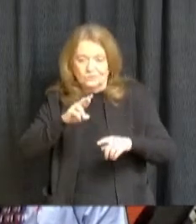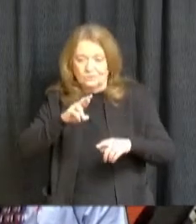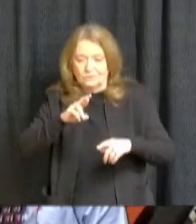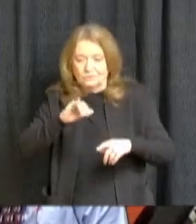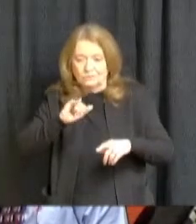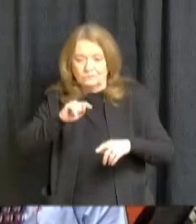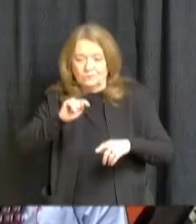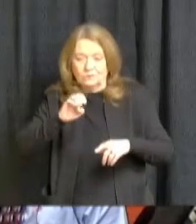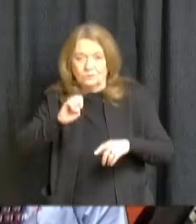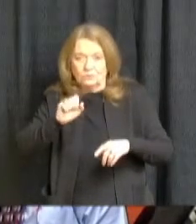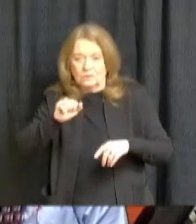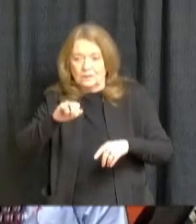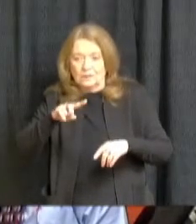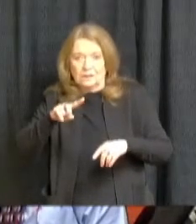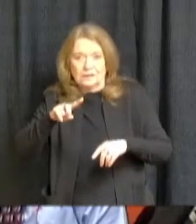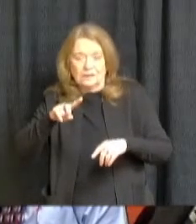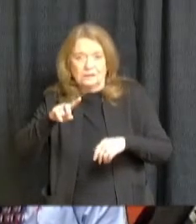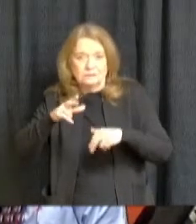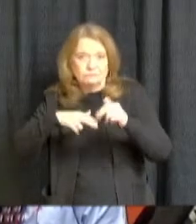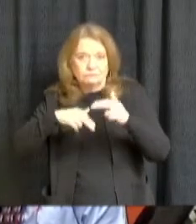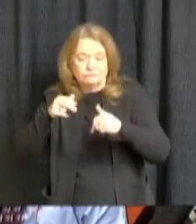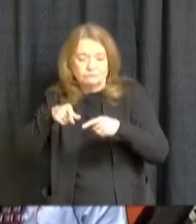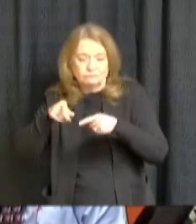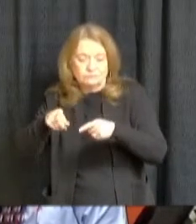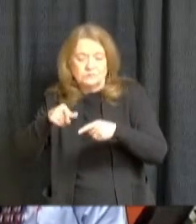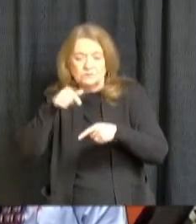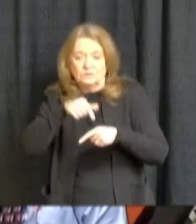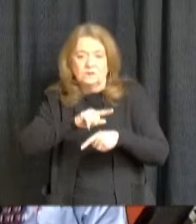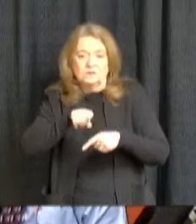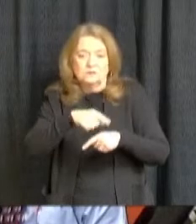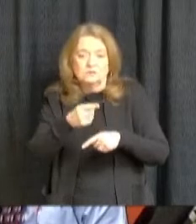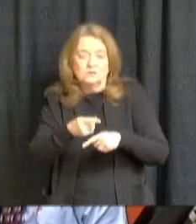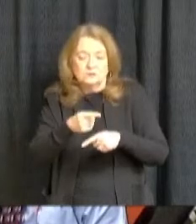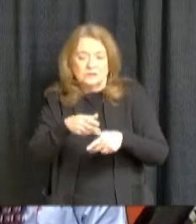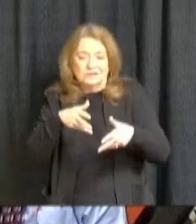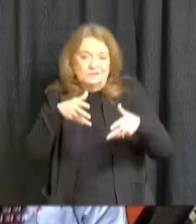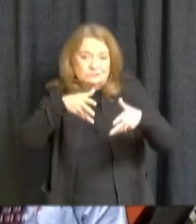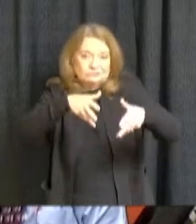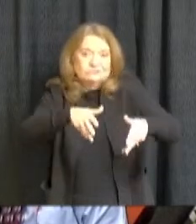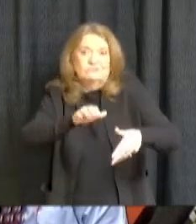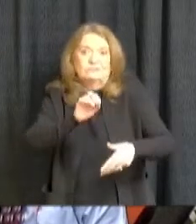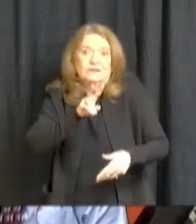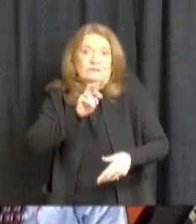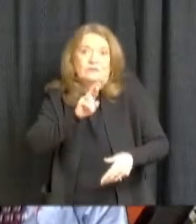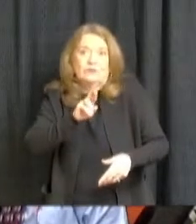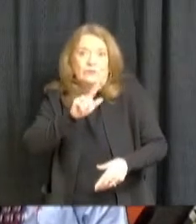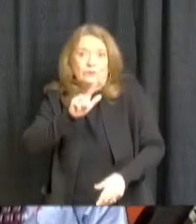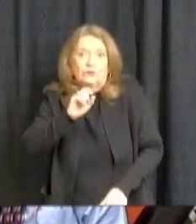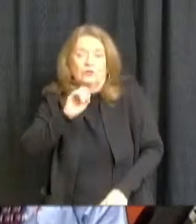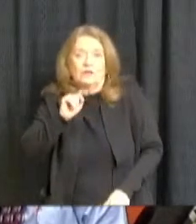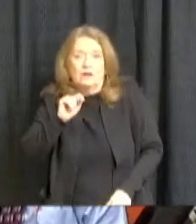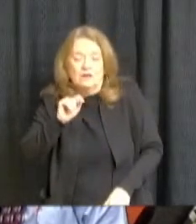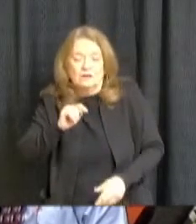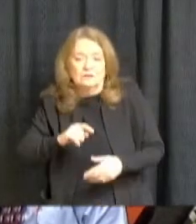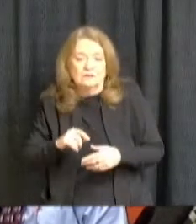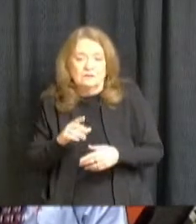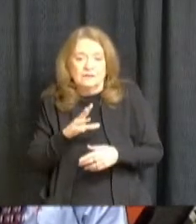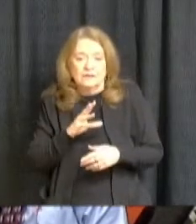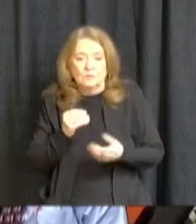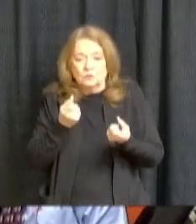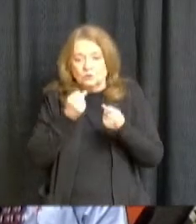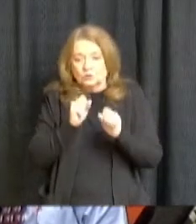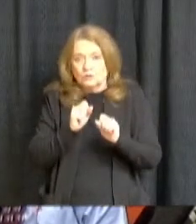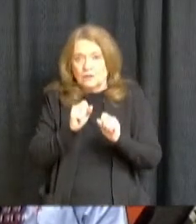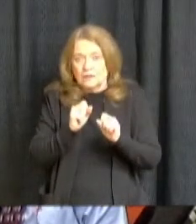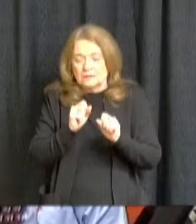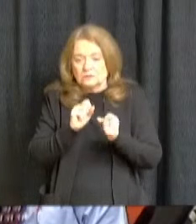the Rite Aid development there. And so this is just a kind of a leftover lot, and we're trying to get it